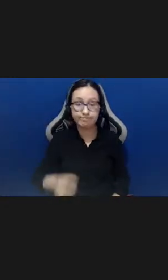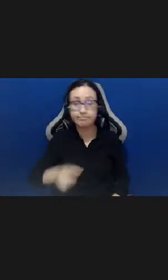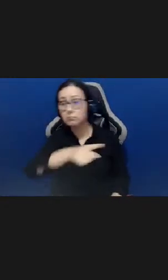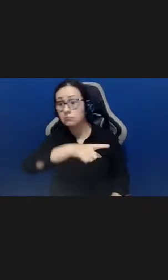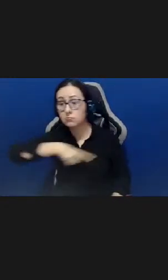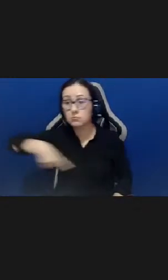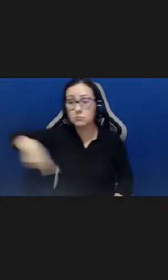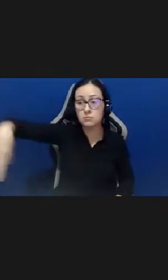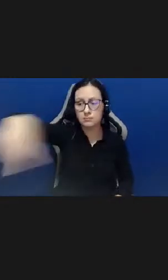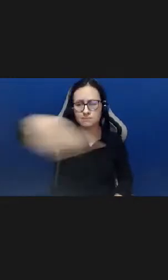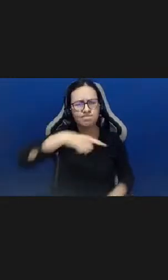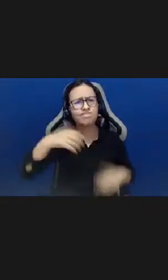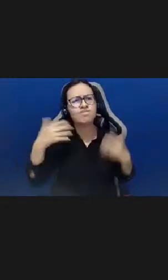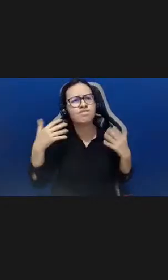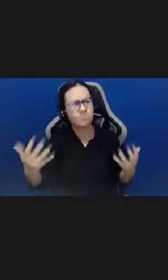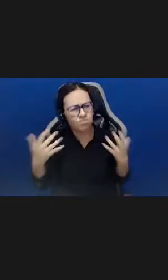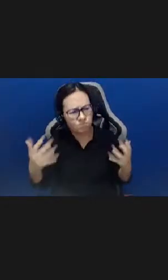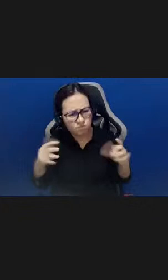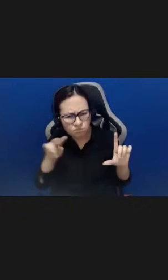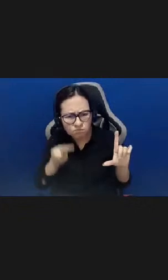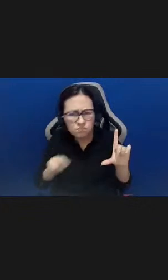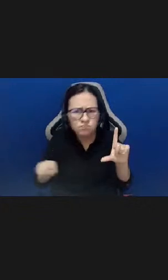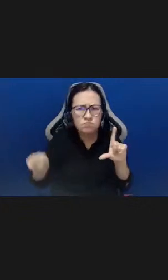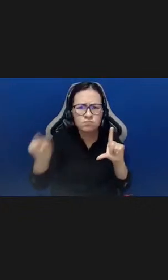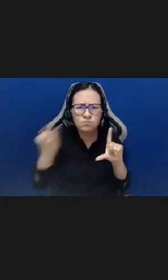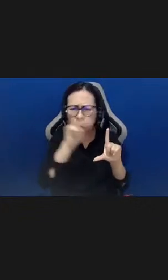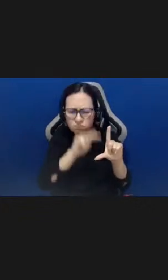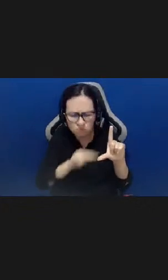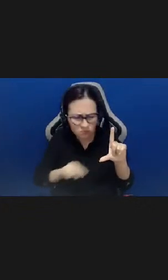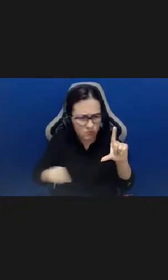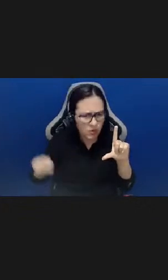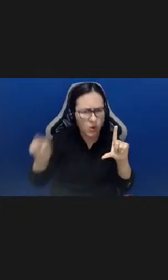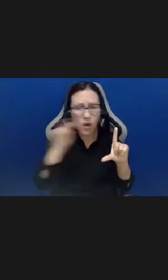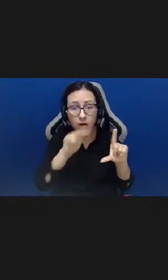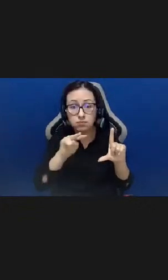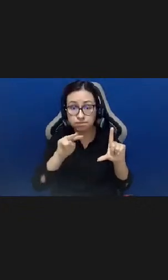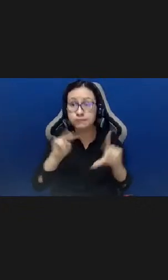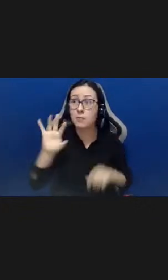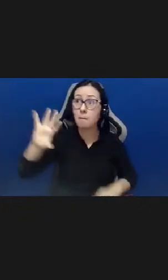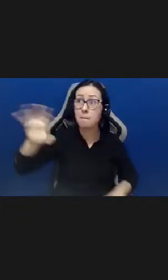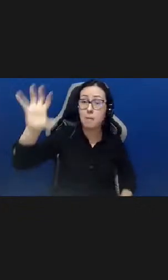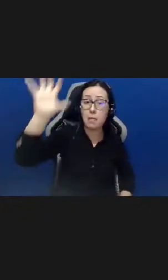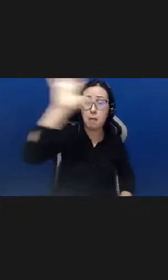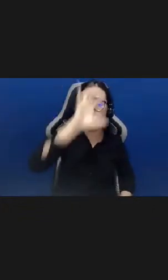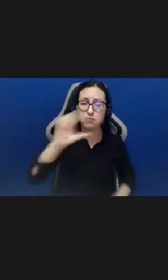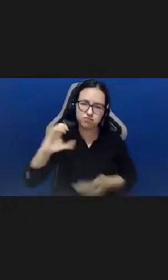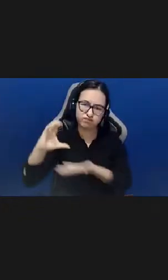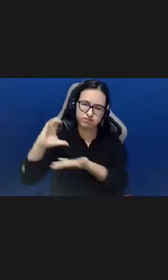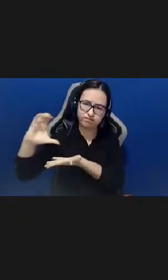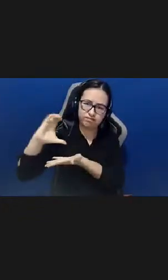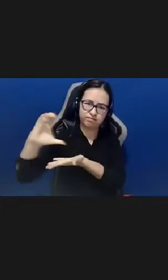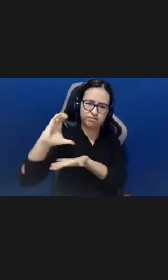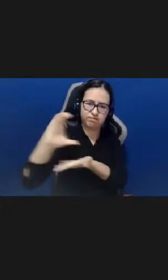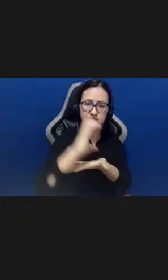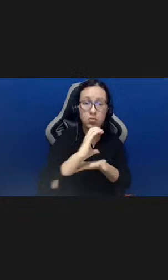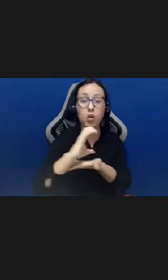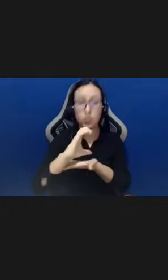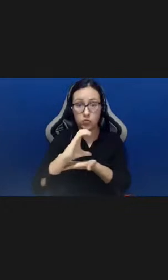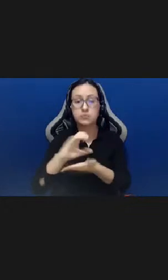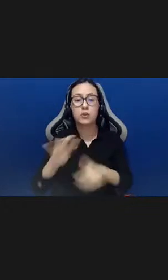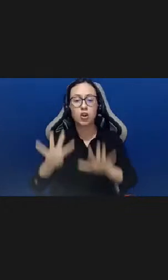that shows that, in fact, in high-income countries, 90% of the population does pretty well. It's the three curves at the bottom